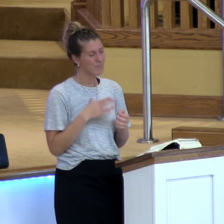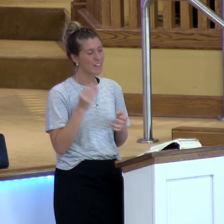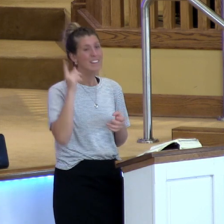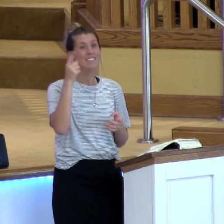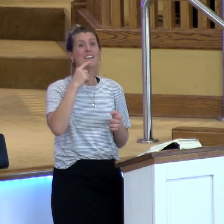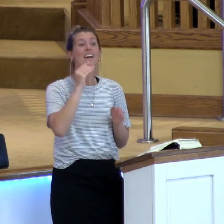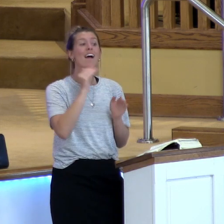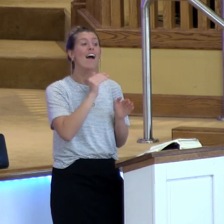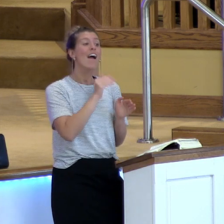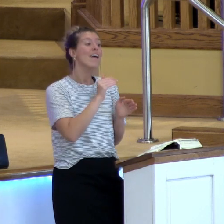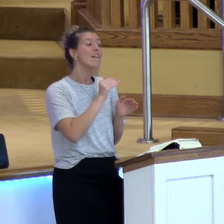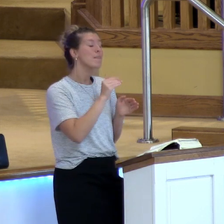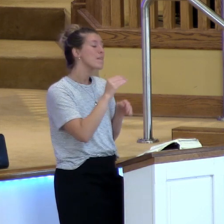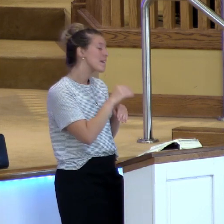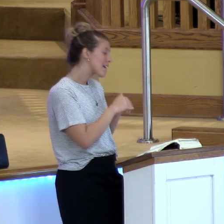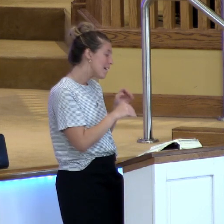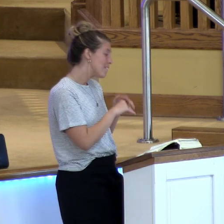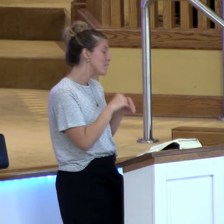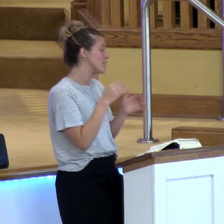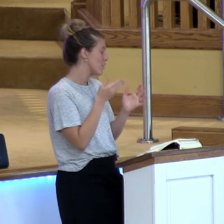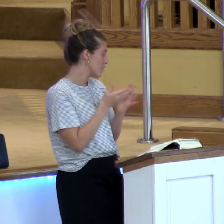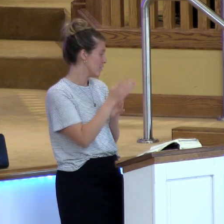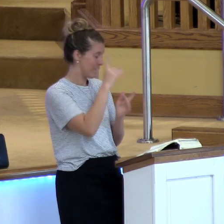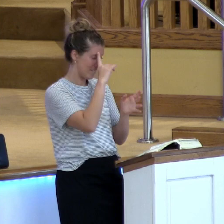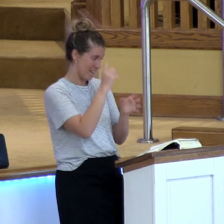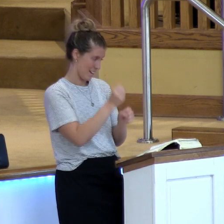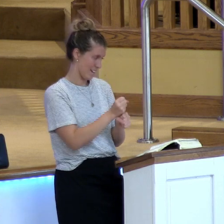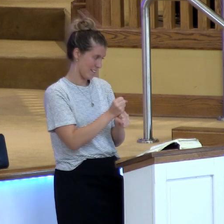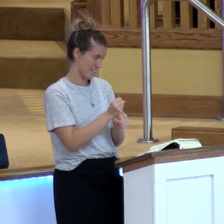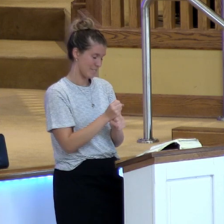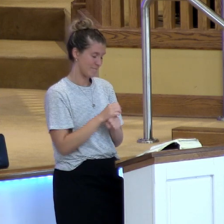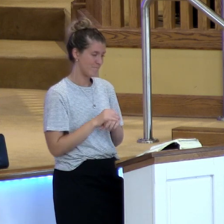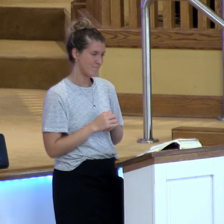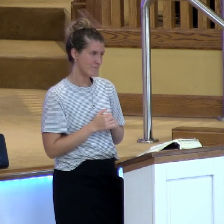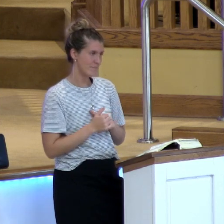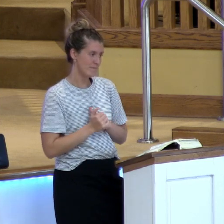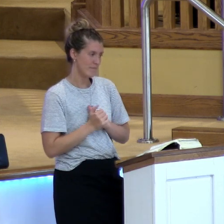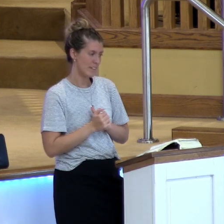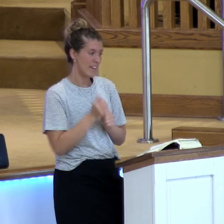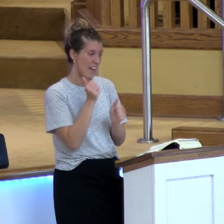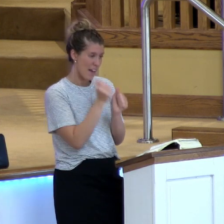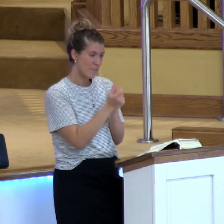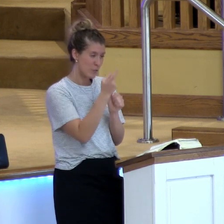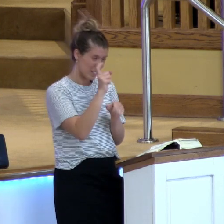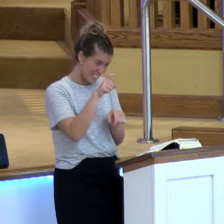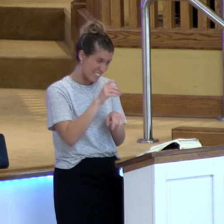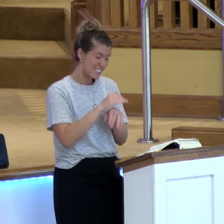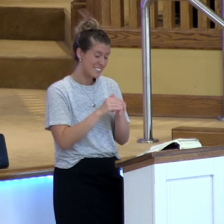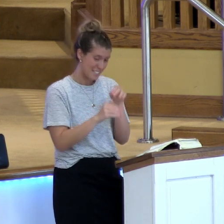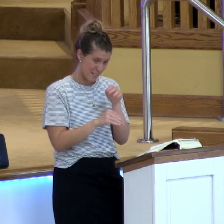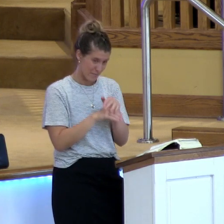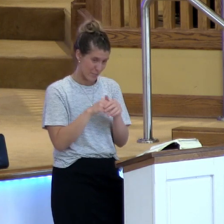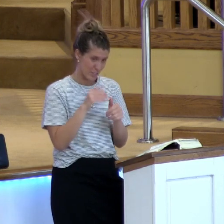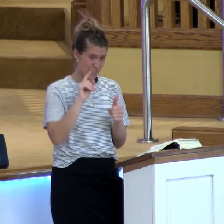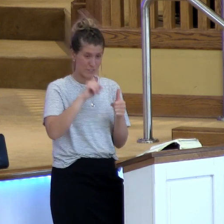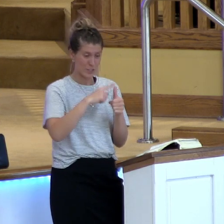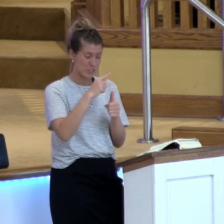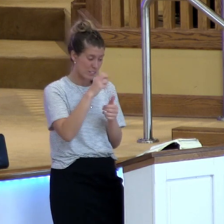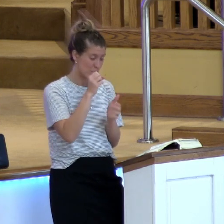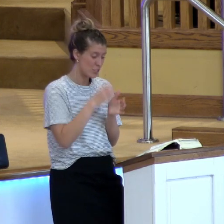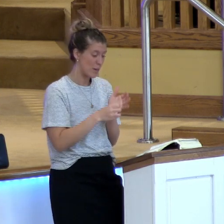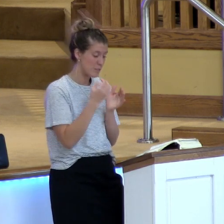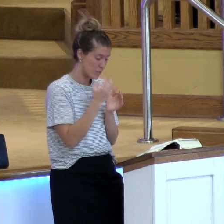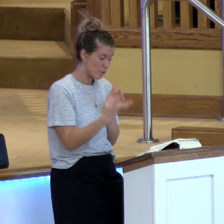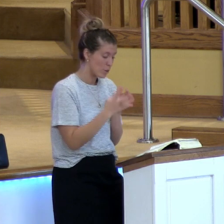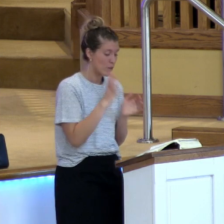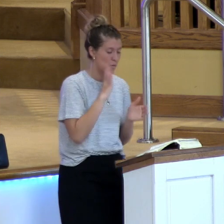says, hey, take comfort in faith. Take comfort in faith. Everybody needs comfort. 1 Thessalonians chapter 4, we're going to